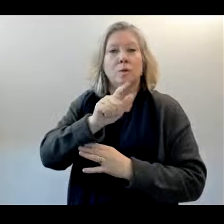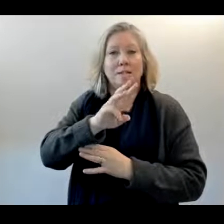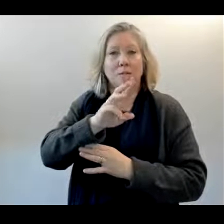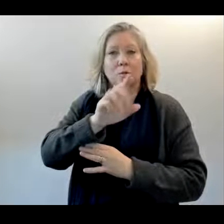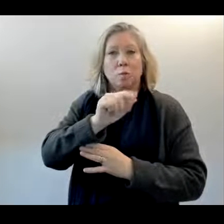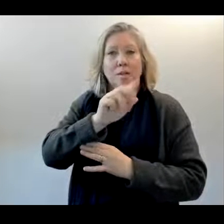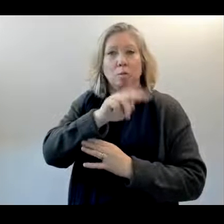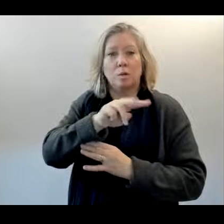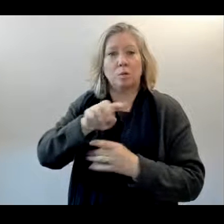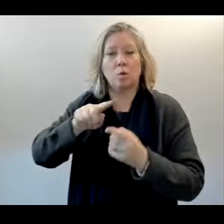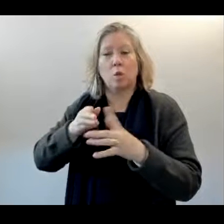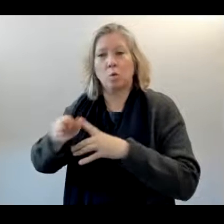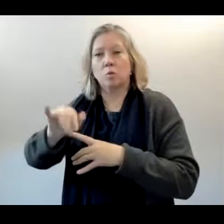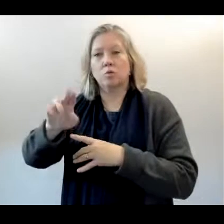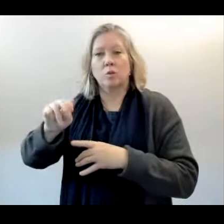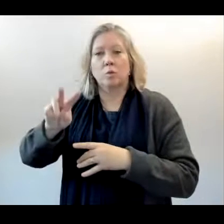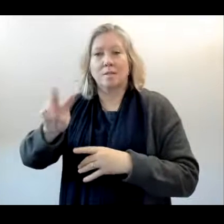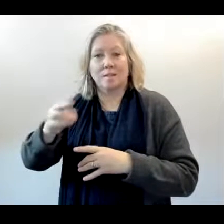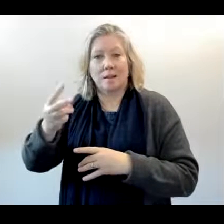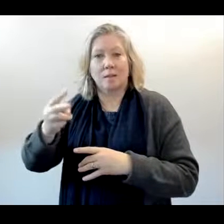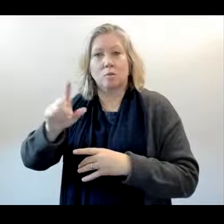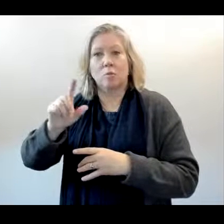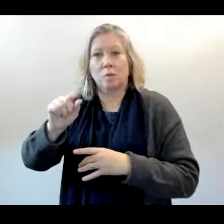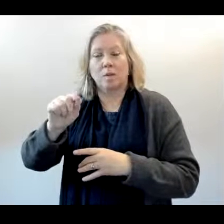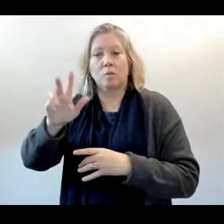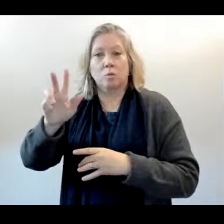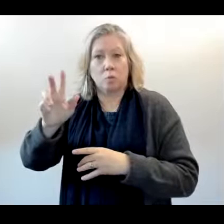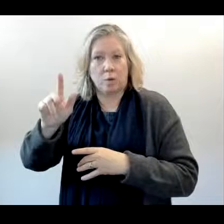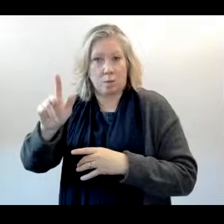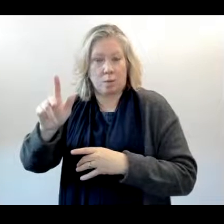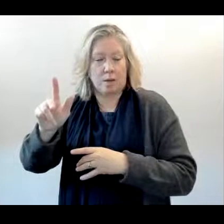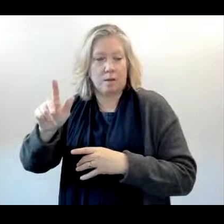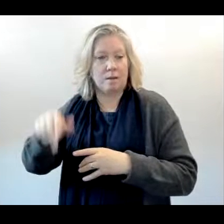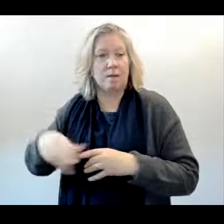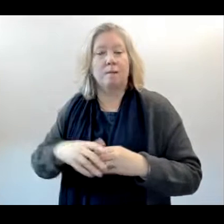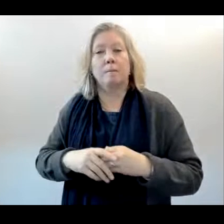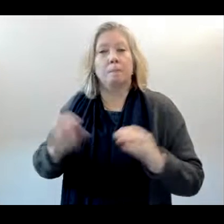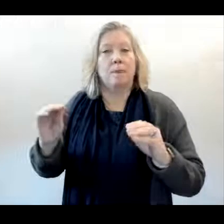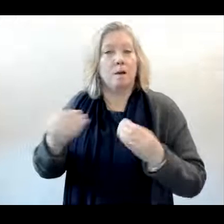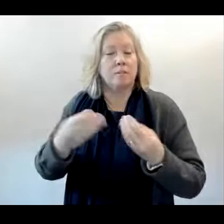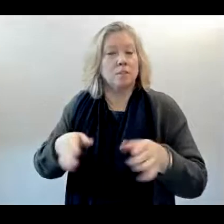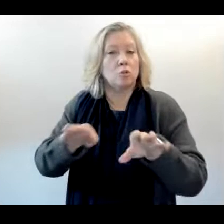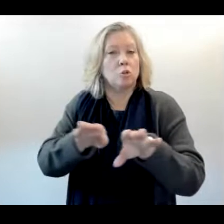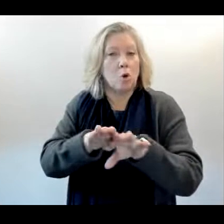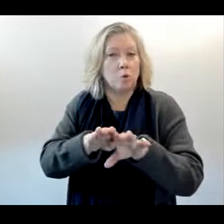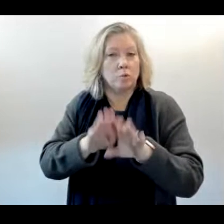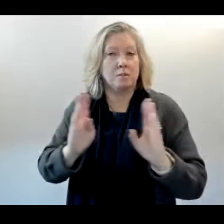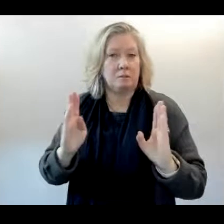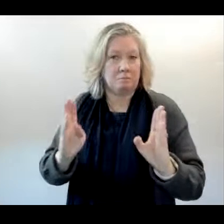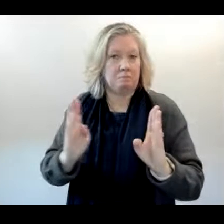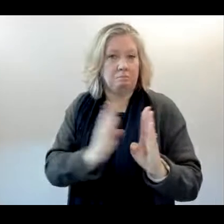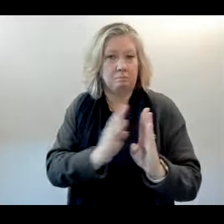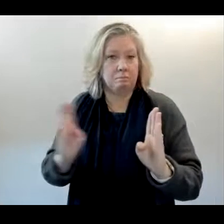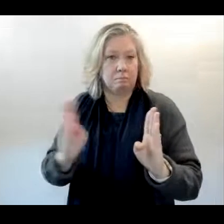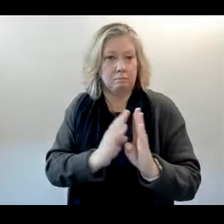through January 2nd, 2023. The offices will be closed during that time, but we will reopen